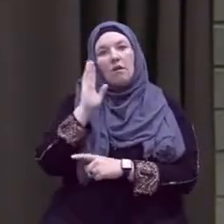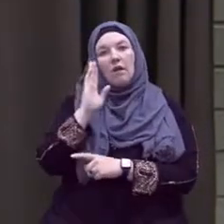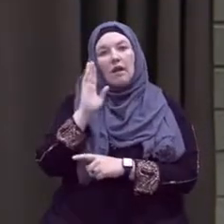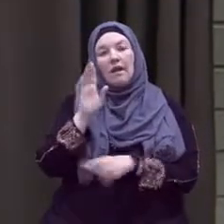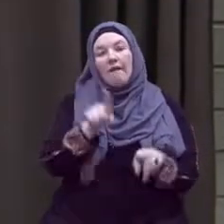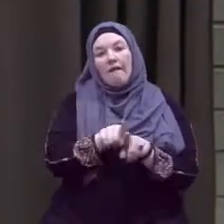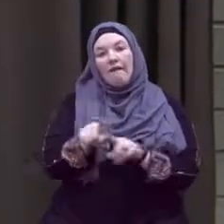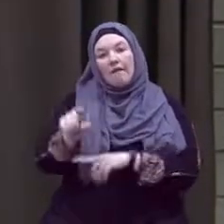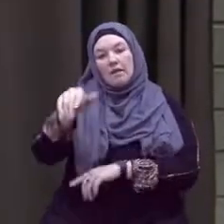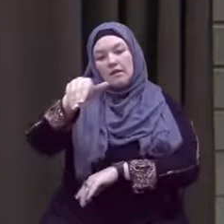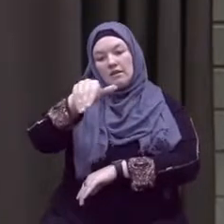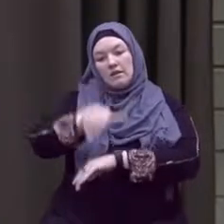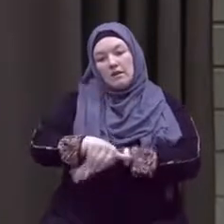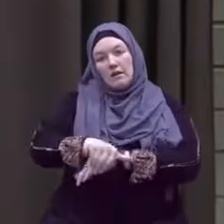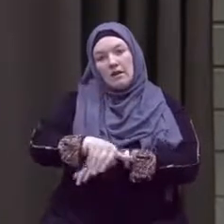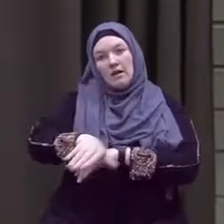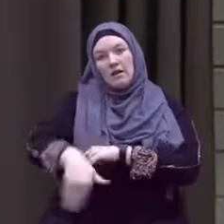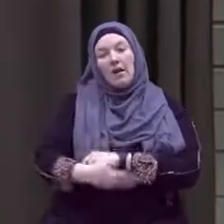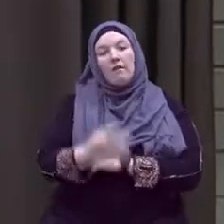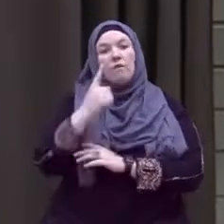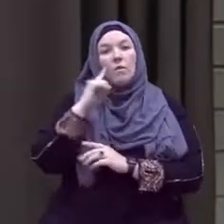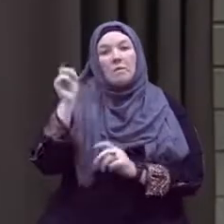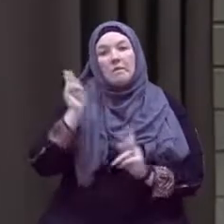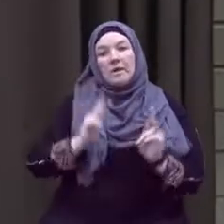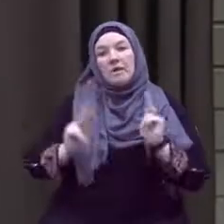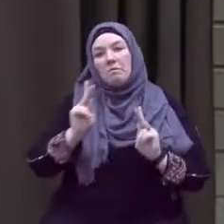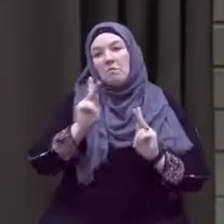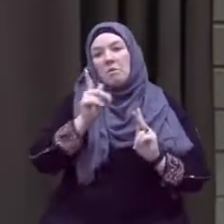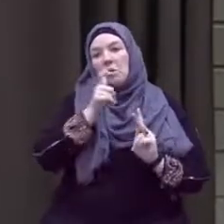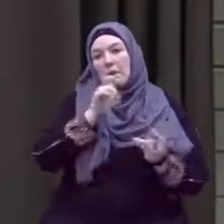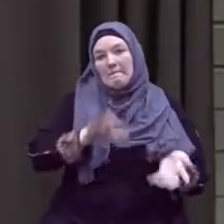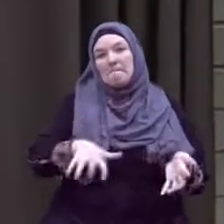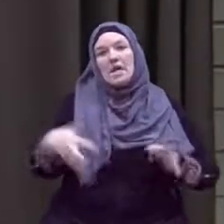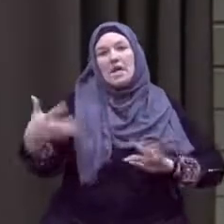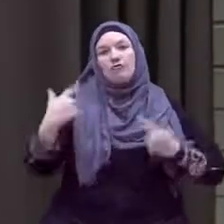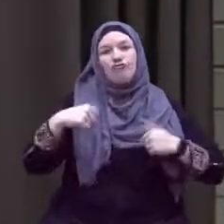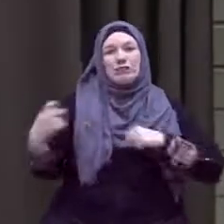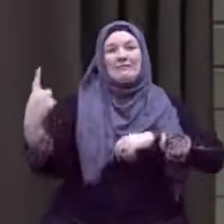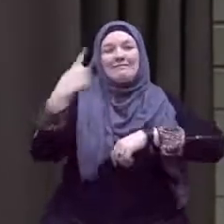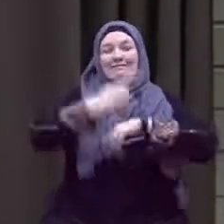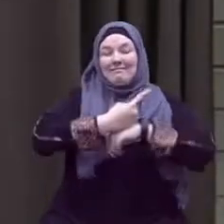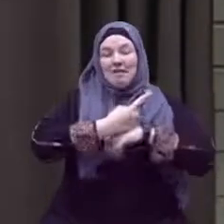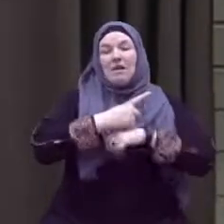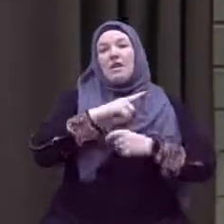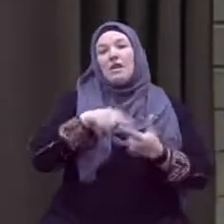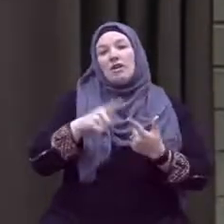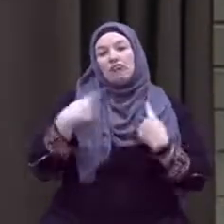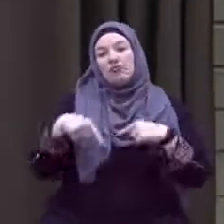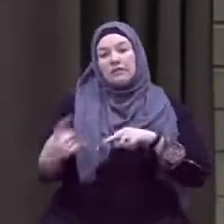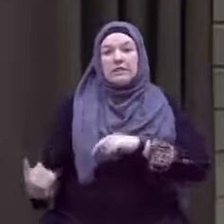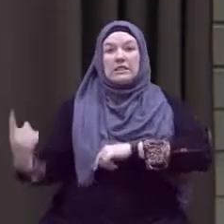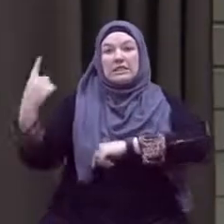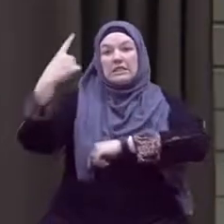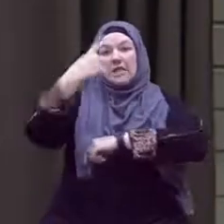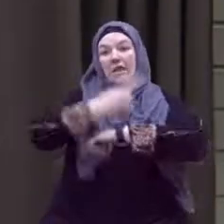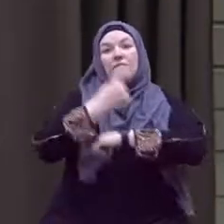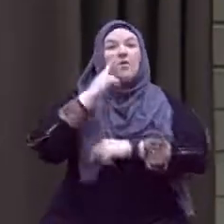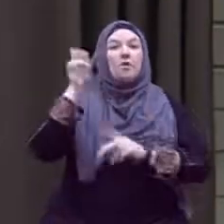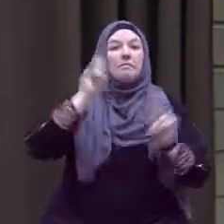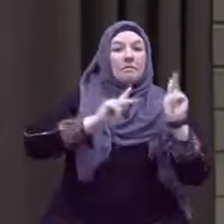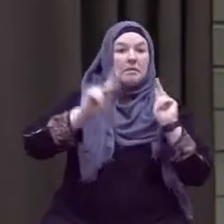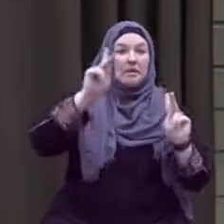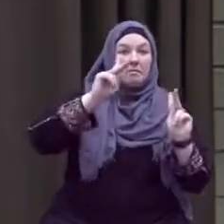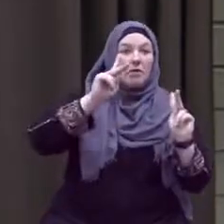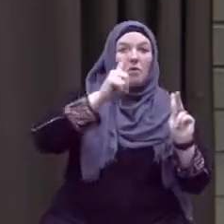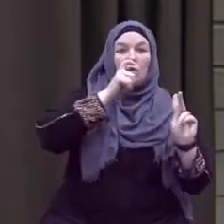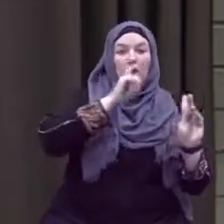the night for people who have messed up during the day, and in the day for people who messed up